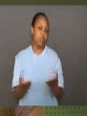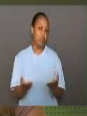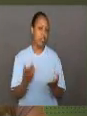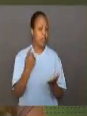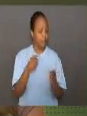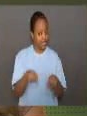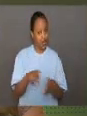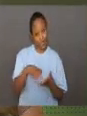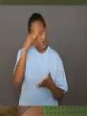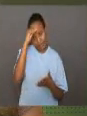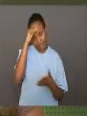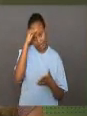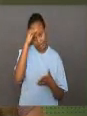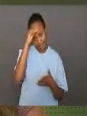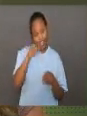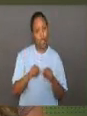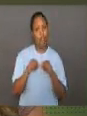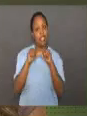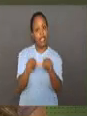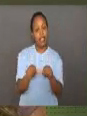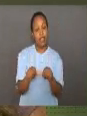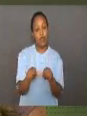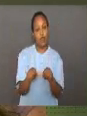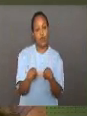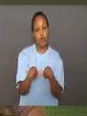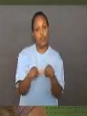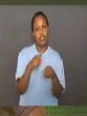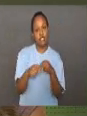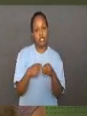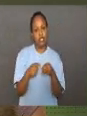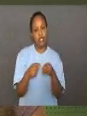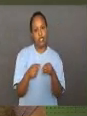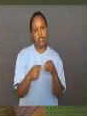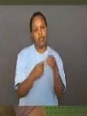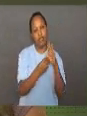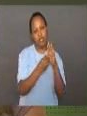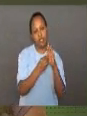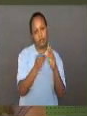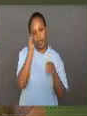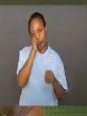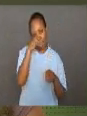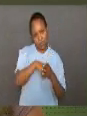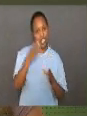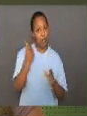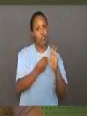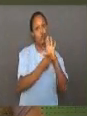this lesson, we will continue to talk about the history of oppression in